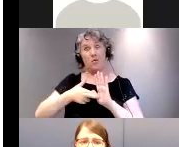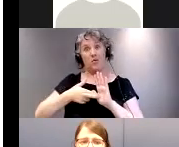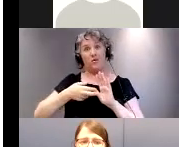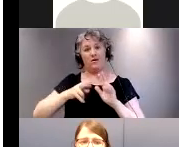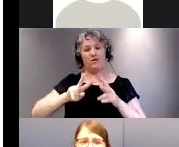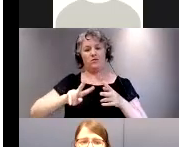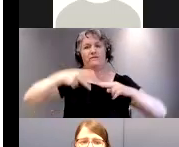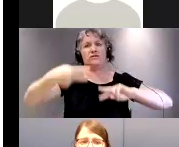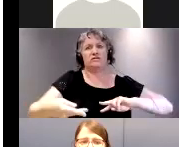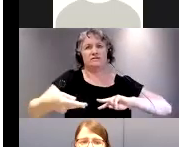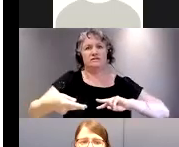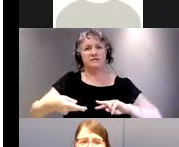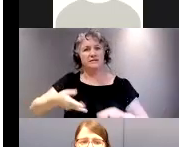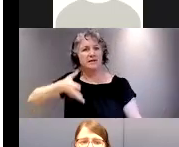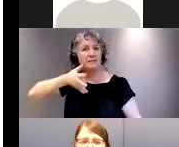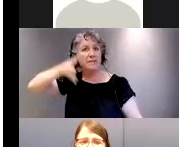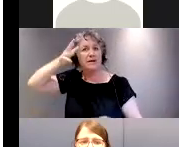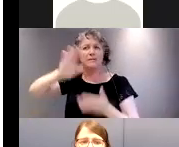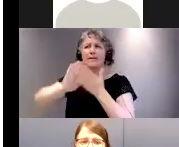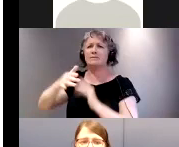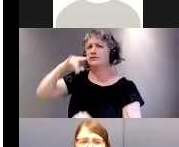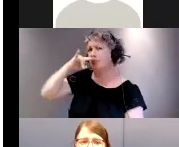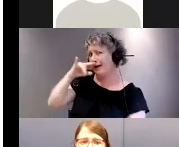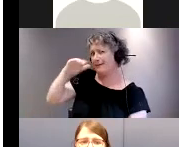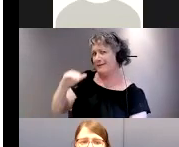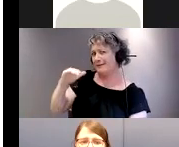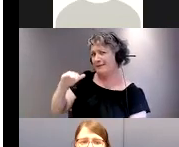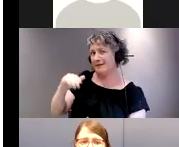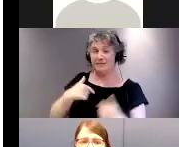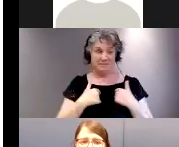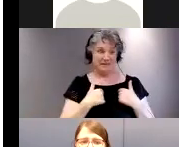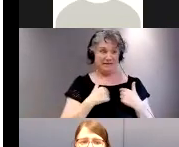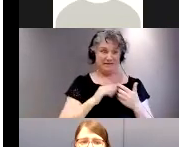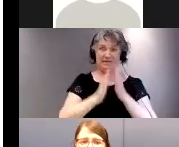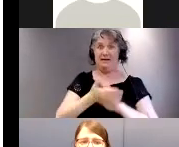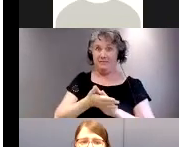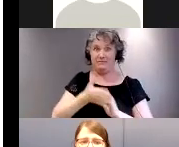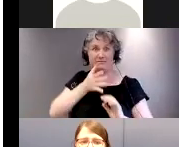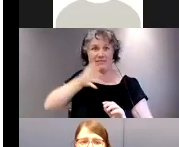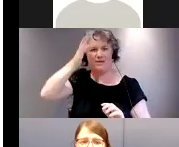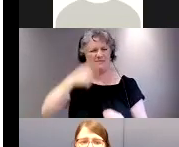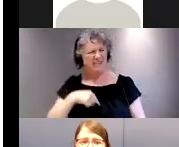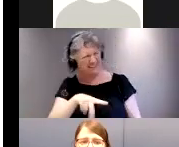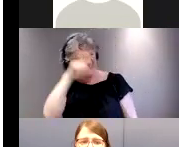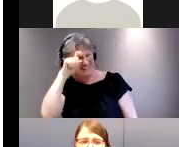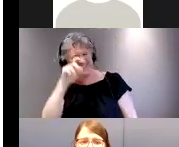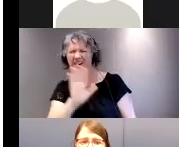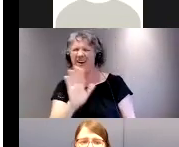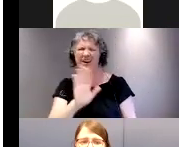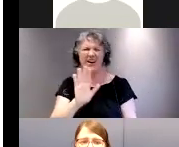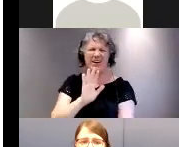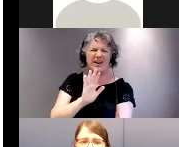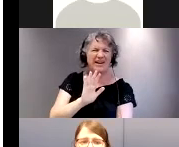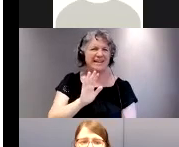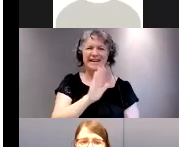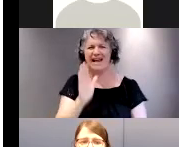My parent is the child and I'm now the parent. And I'm always taken back by that. And I think, no, there's no point in time